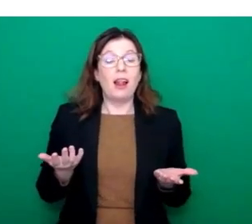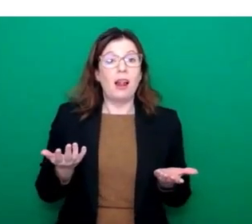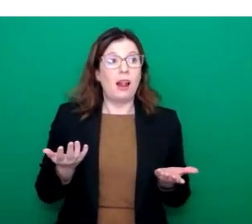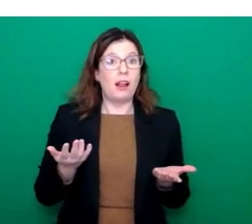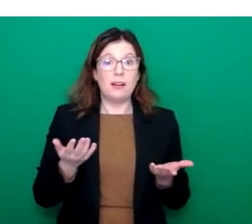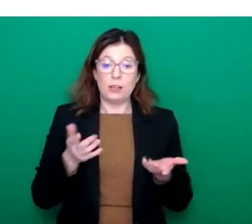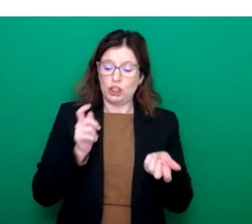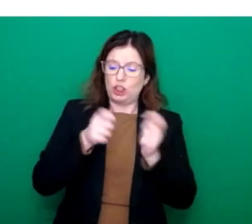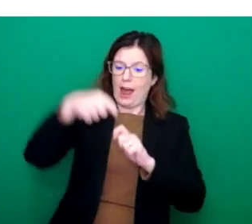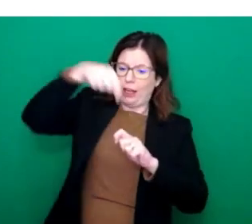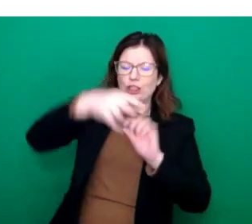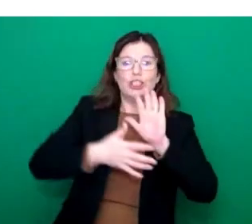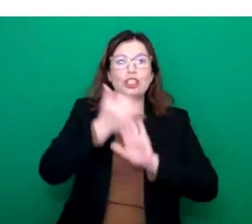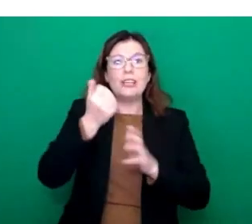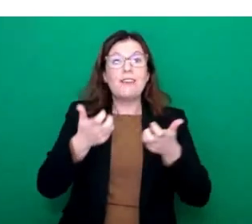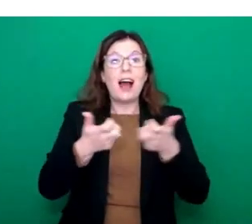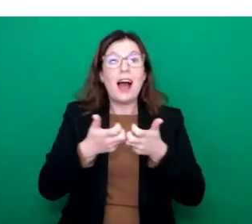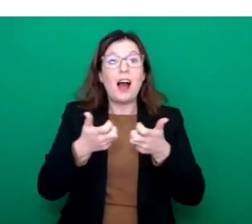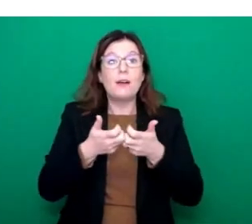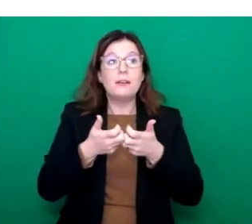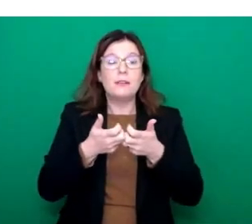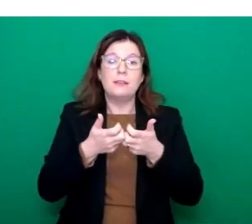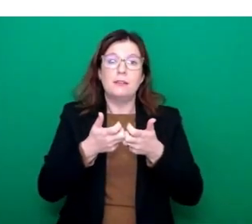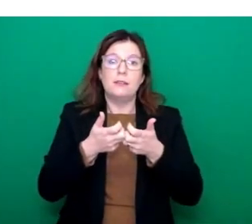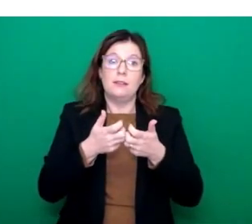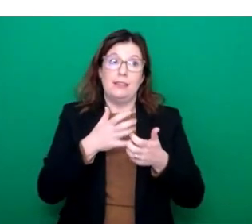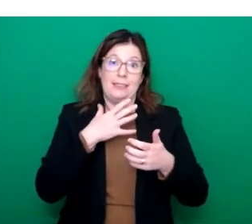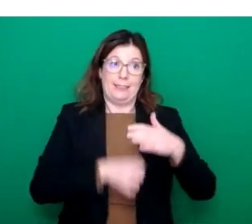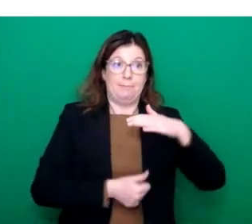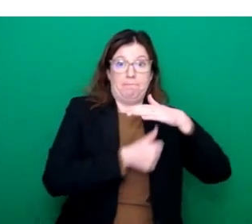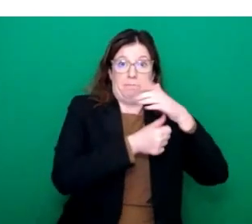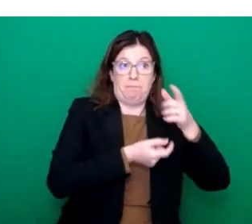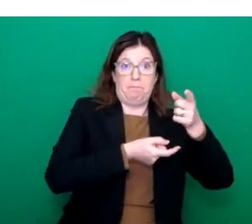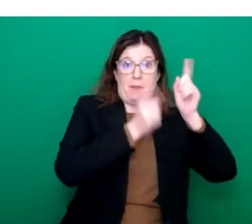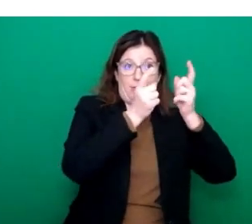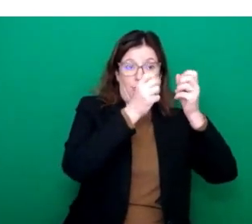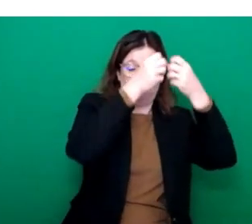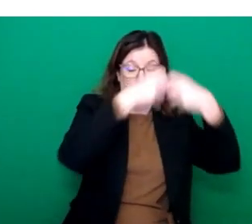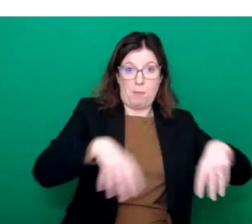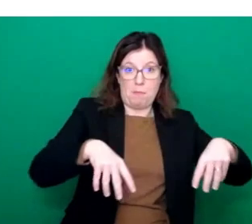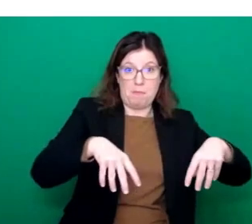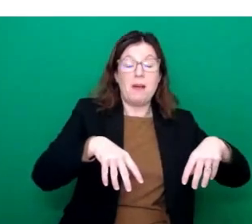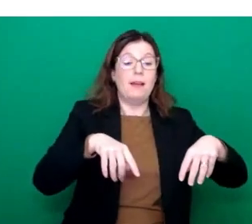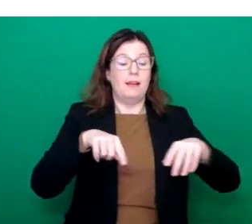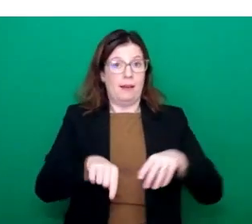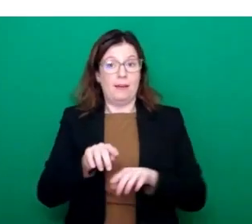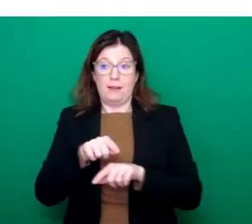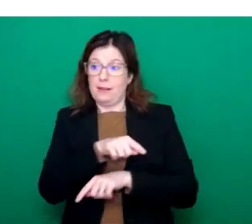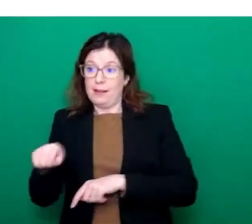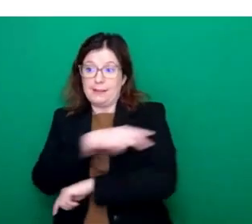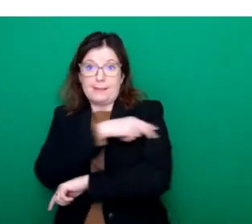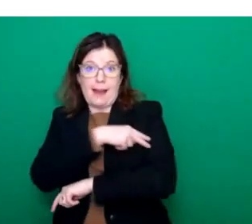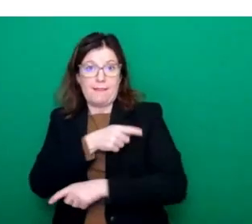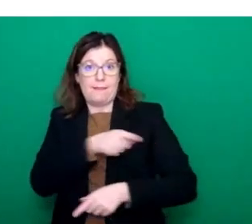change? Well, change needs to be both top down and bottom up. In terms of top down, as Alison's touched on, it's got to